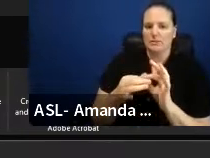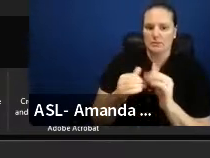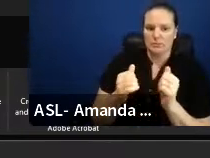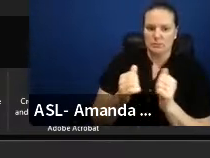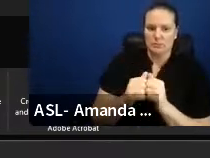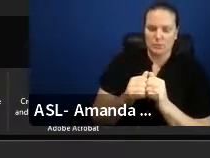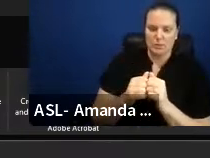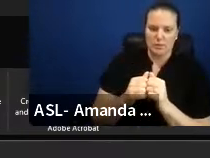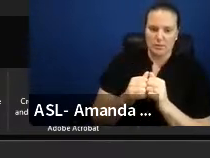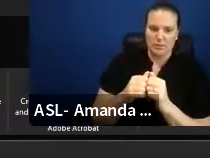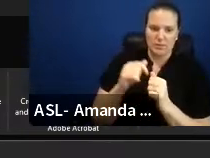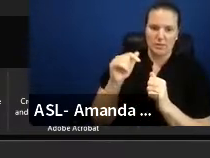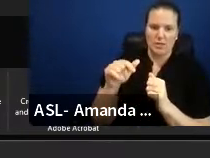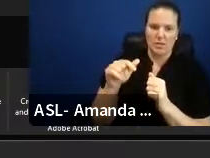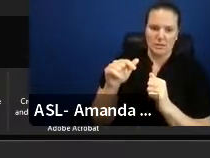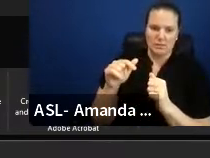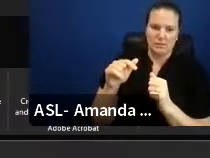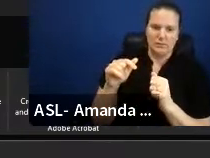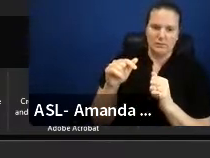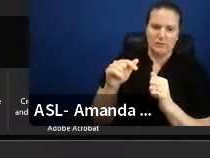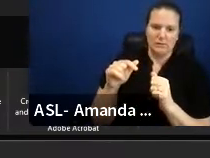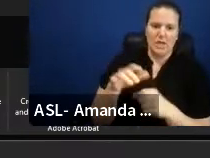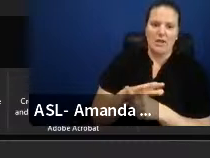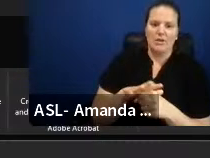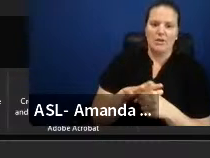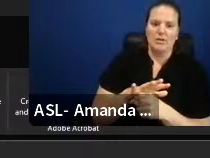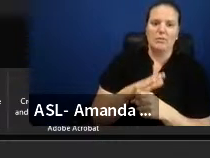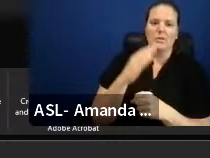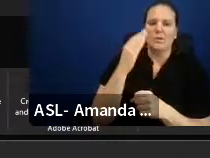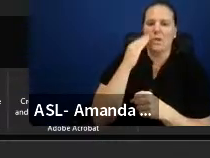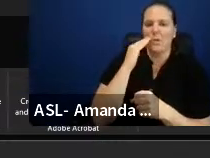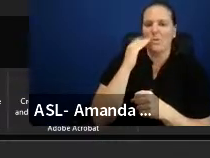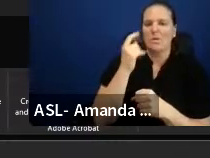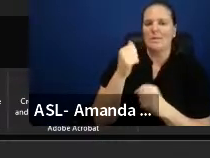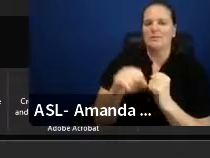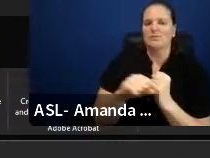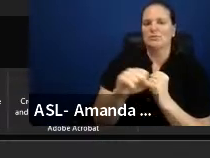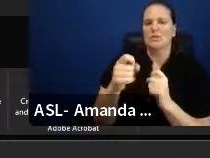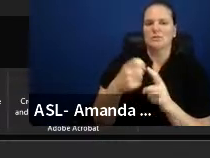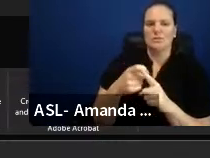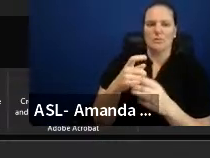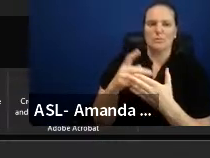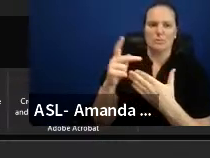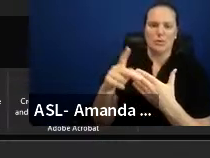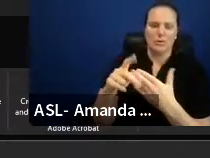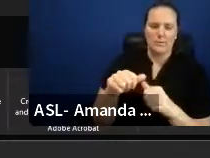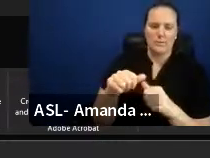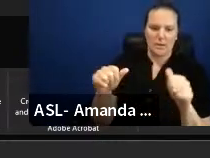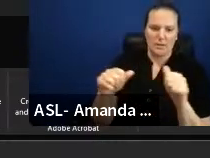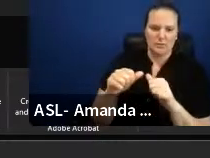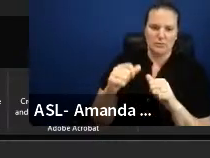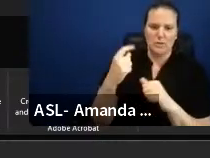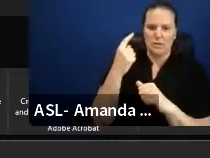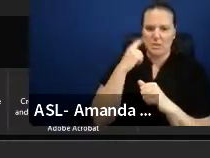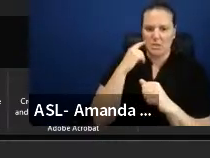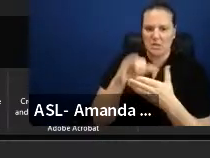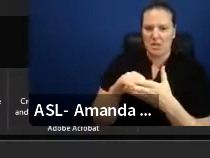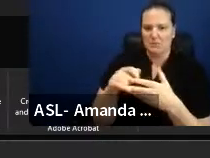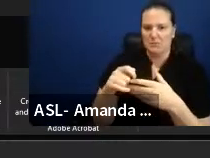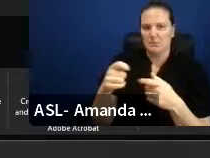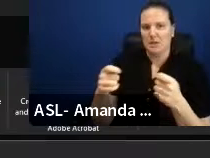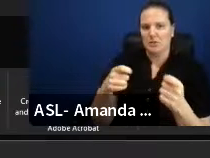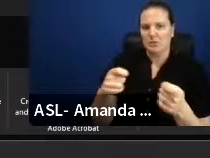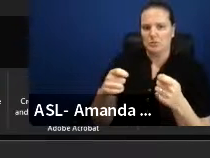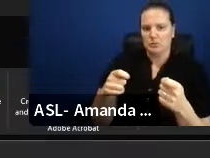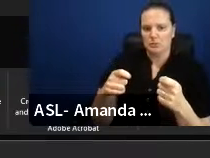associations in the area and even go a little bit stretch from the program area. And so I think it's manageable, but yeah, it'll